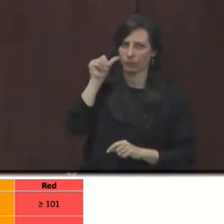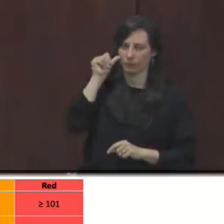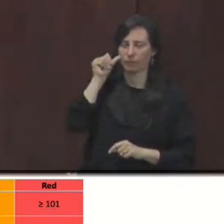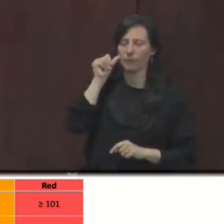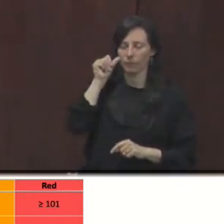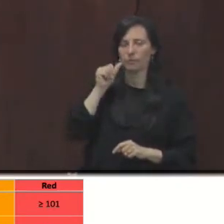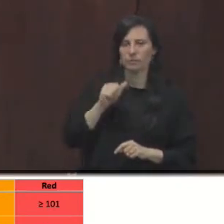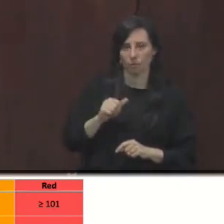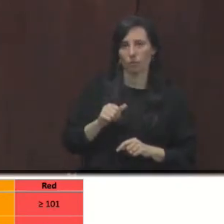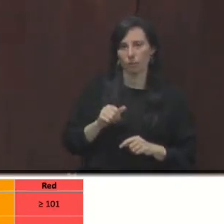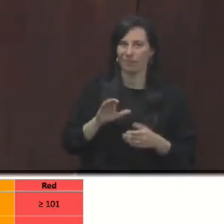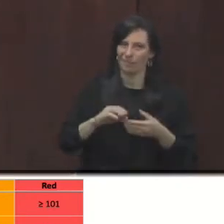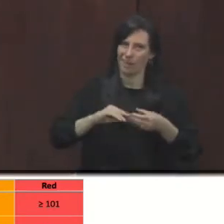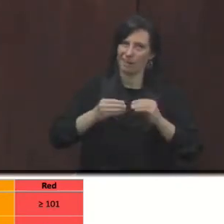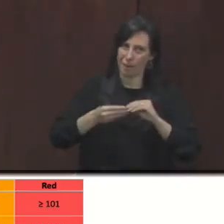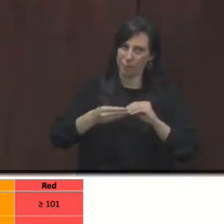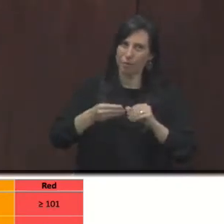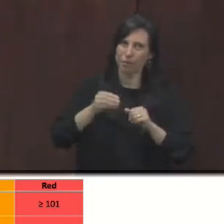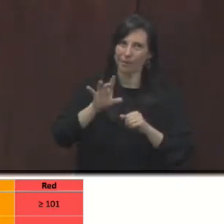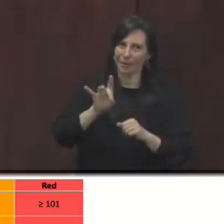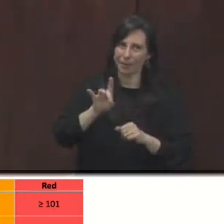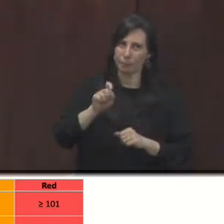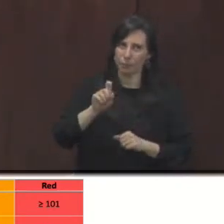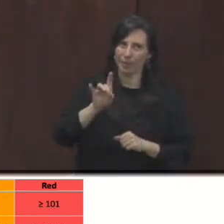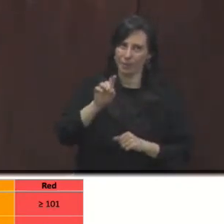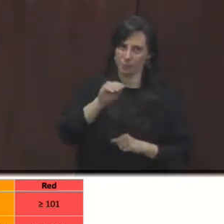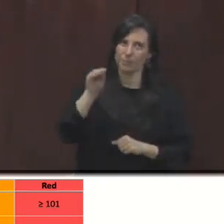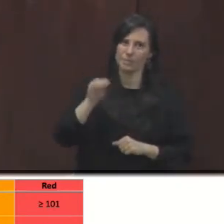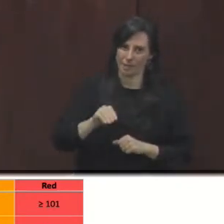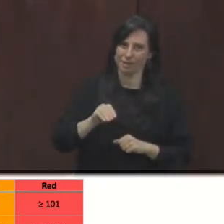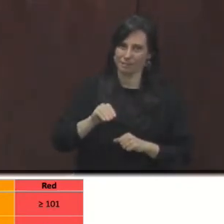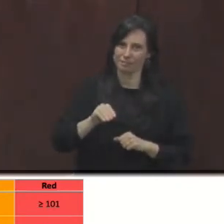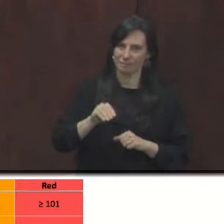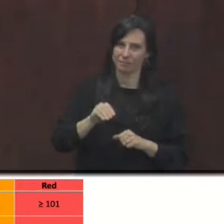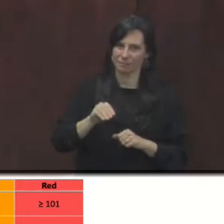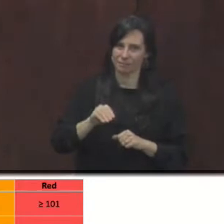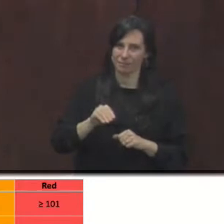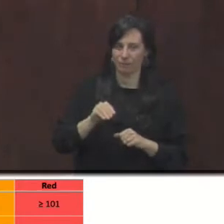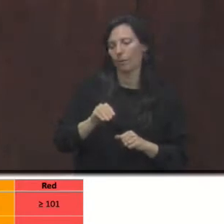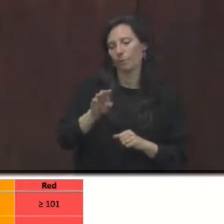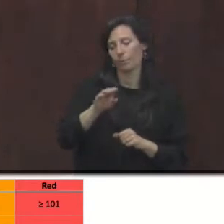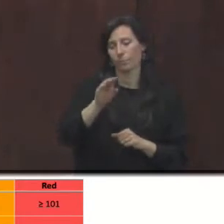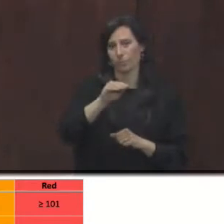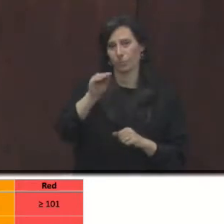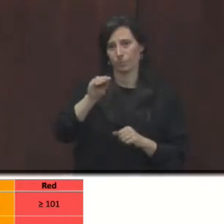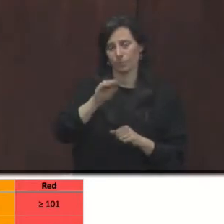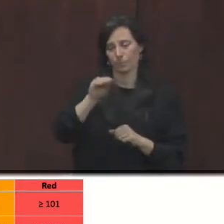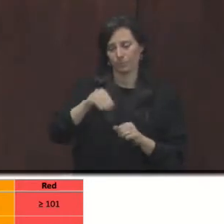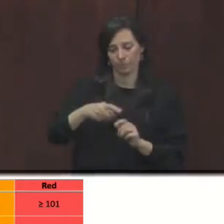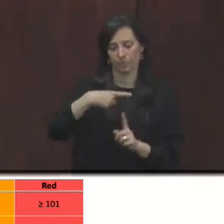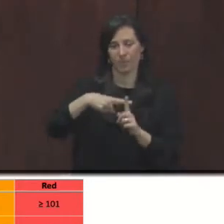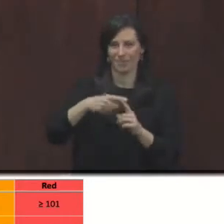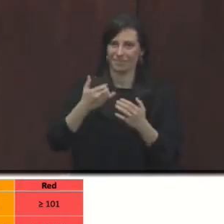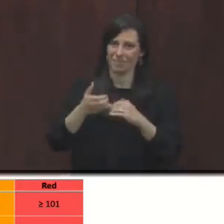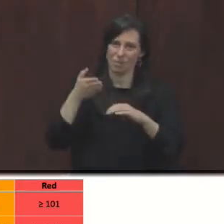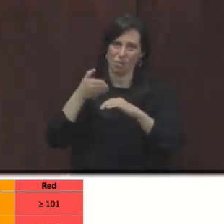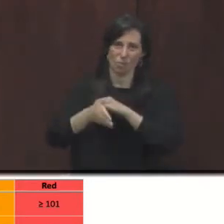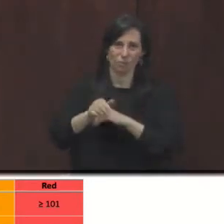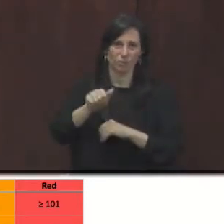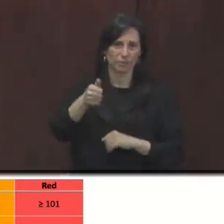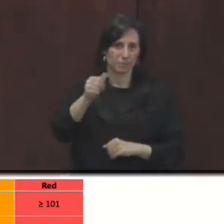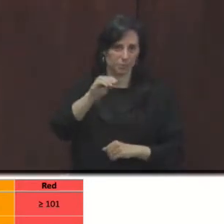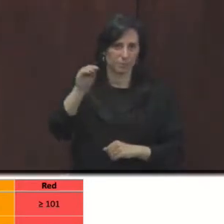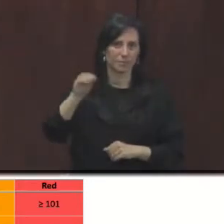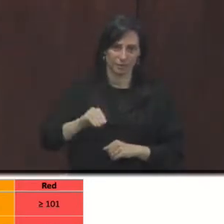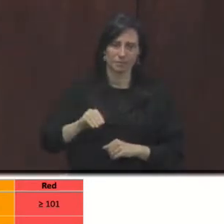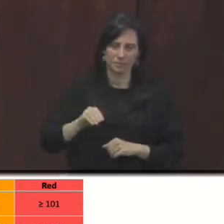week has increased by 8.8%. Our percent positivity has exceeded 10%, and now